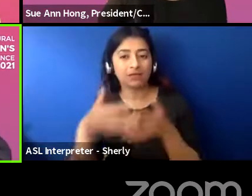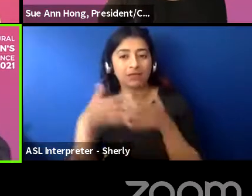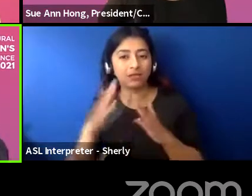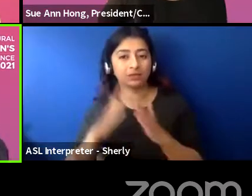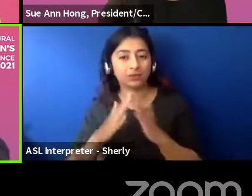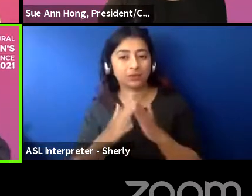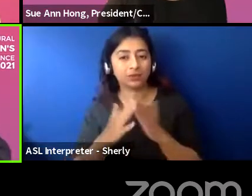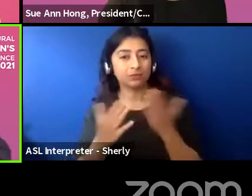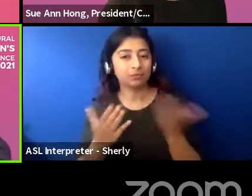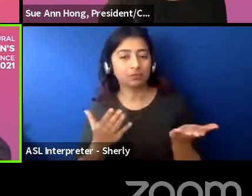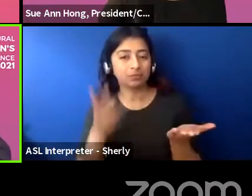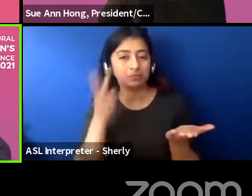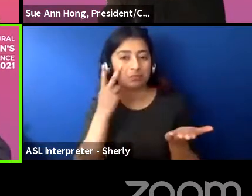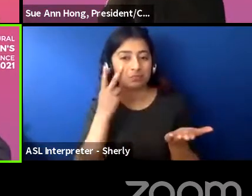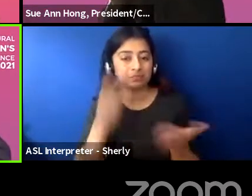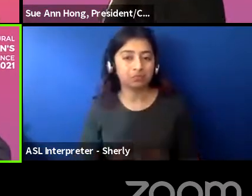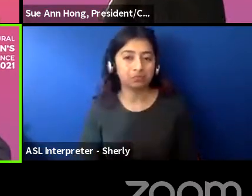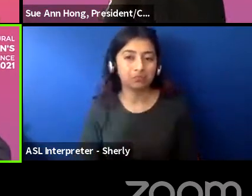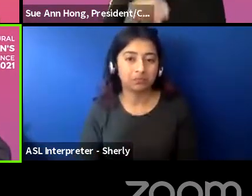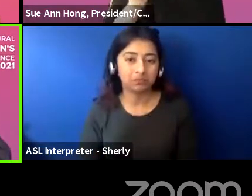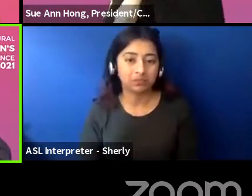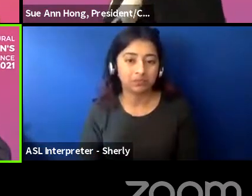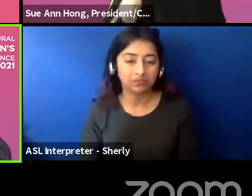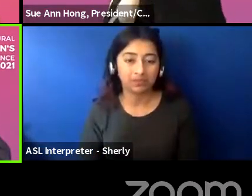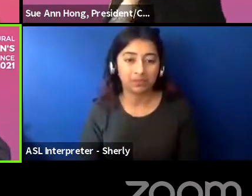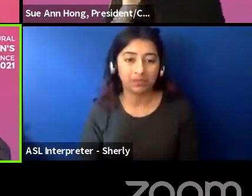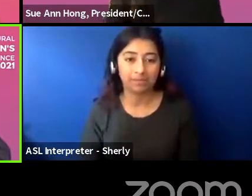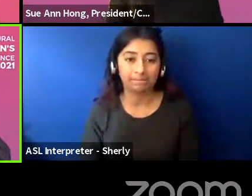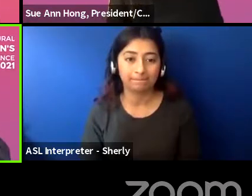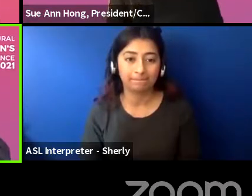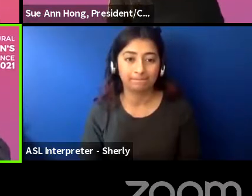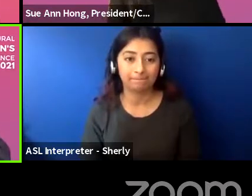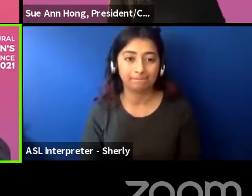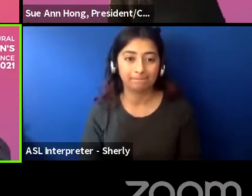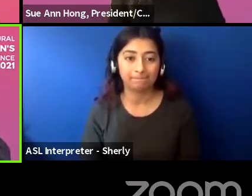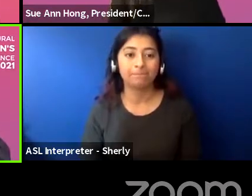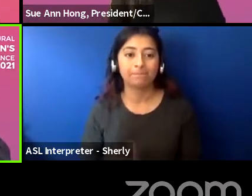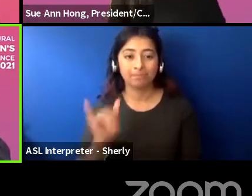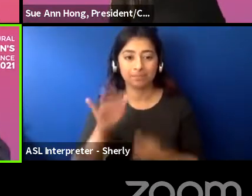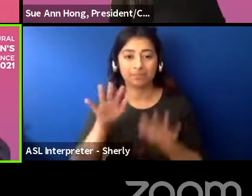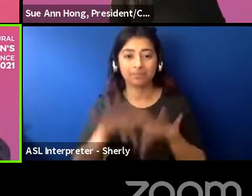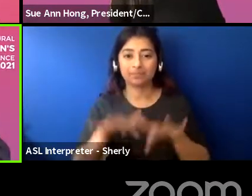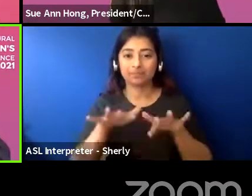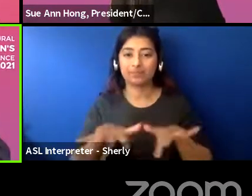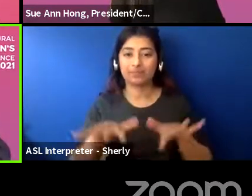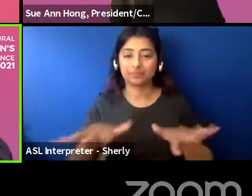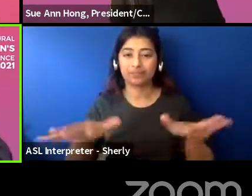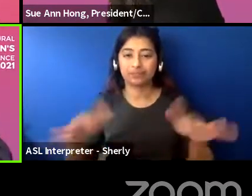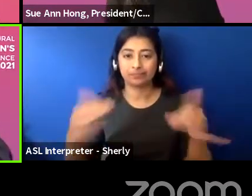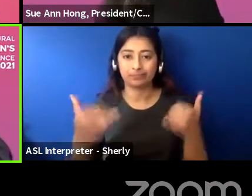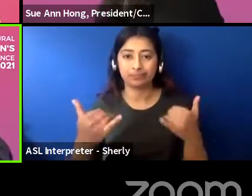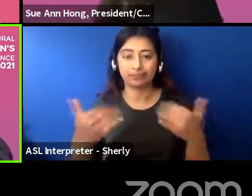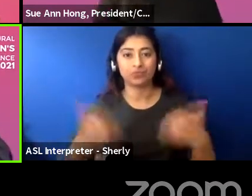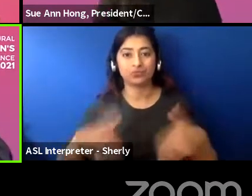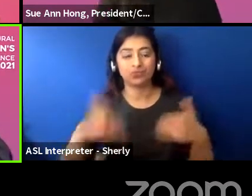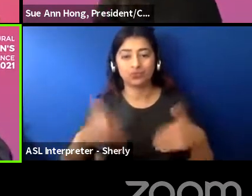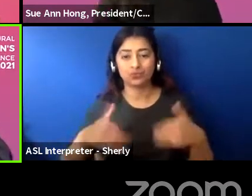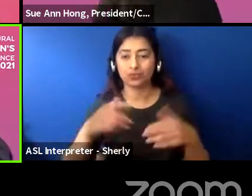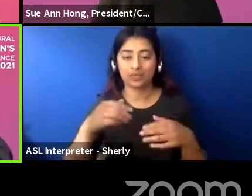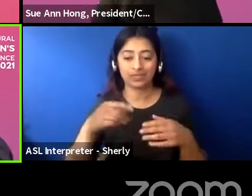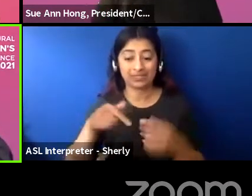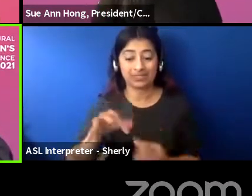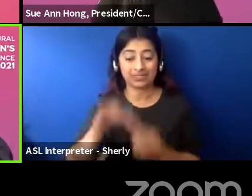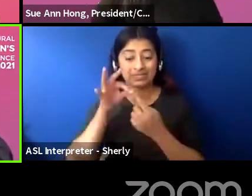It's definitely a ripple effect, right? And this is really a moment in time to realize how interconnected we all